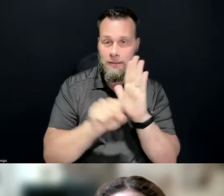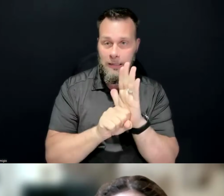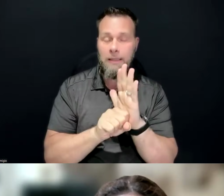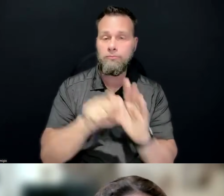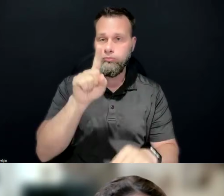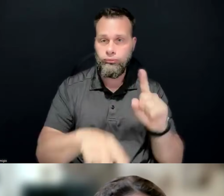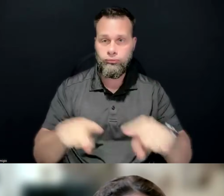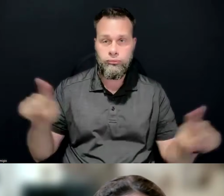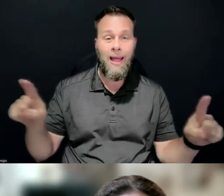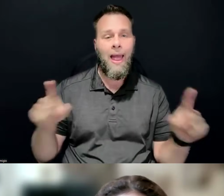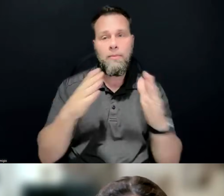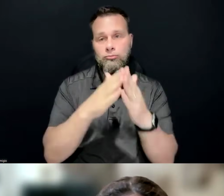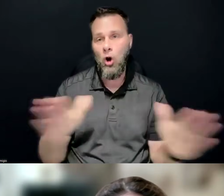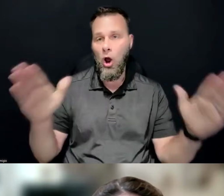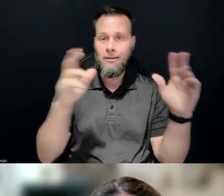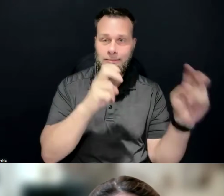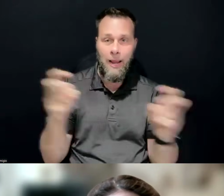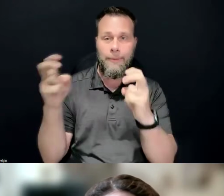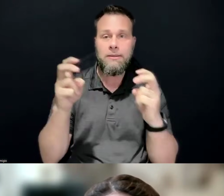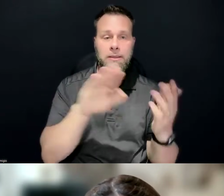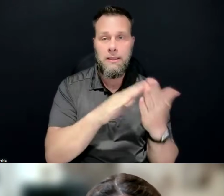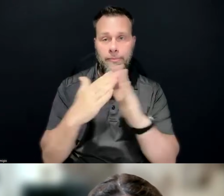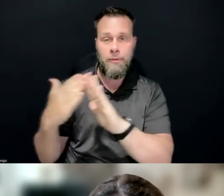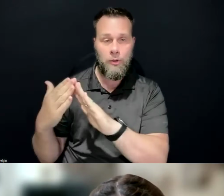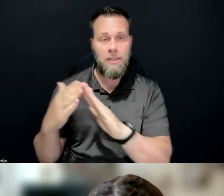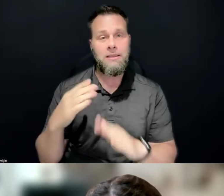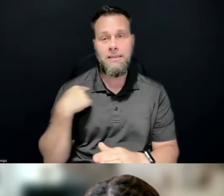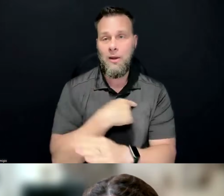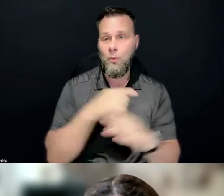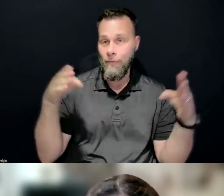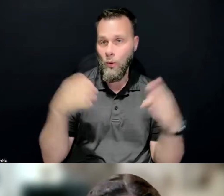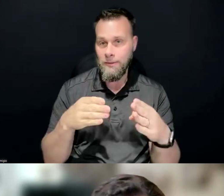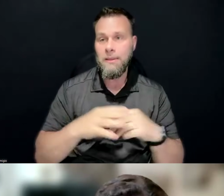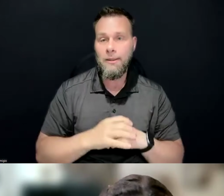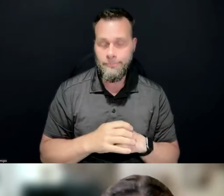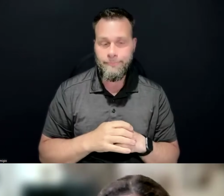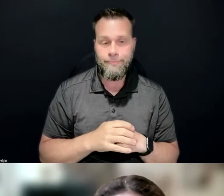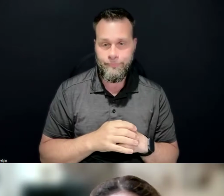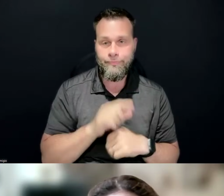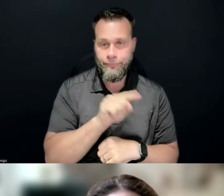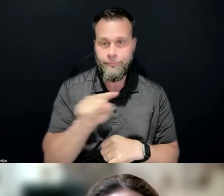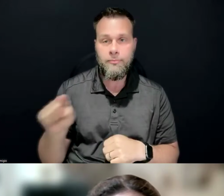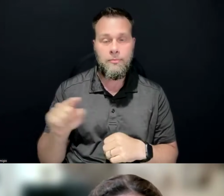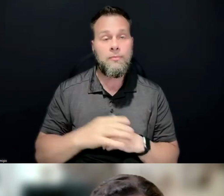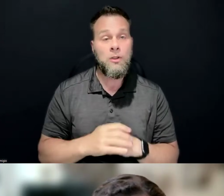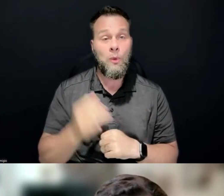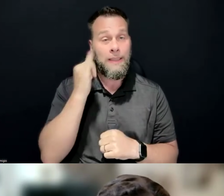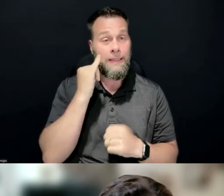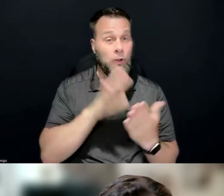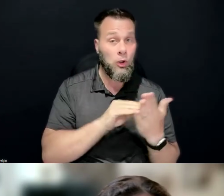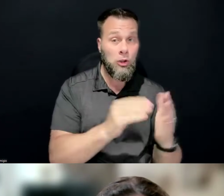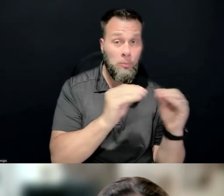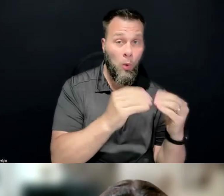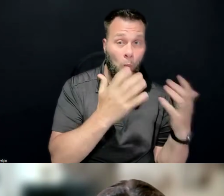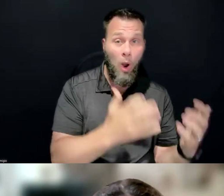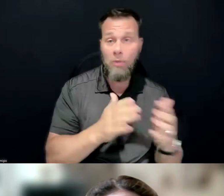broad kind of topics and communities that CHEI focuses on. So if folks are interested in learning more, we actually have a